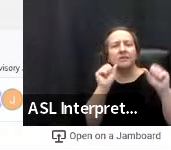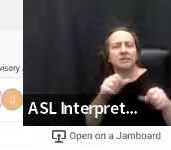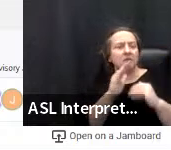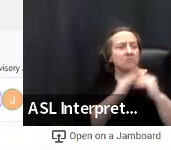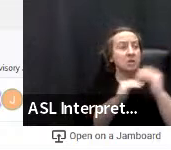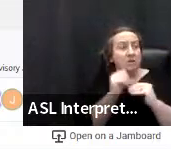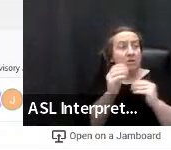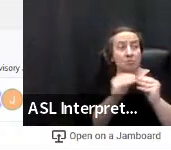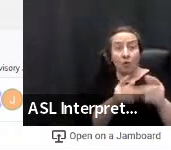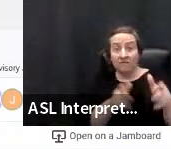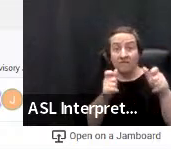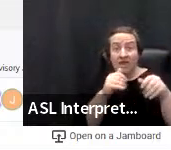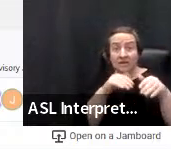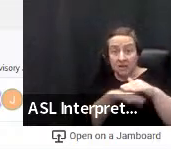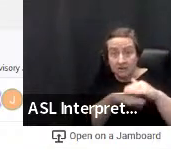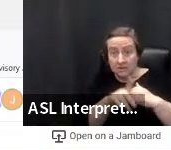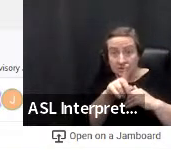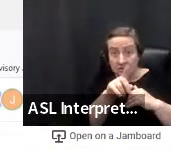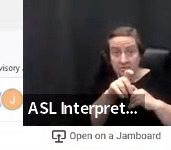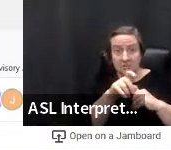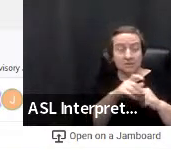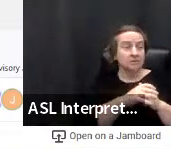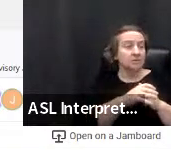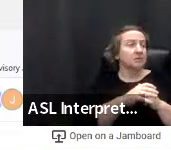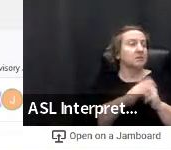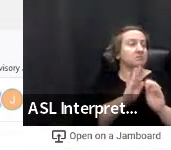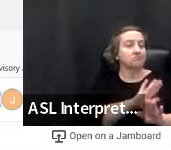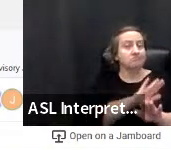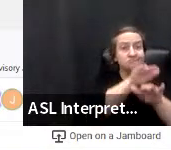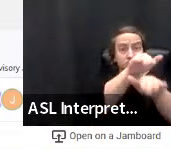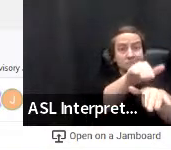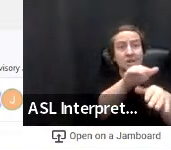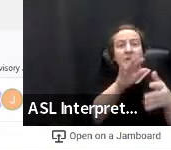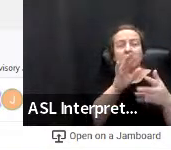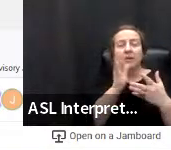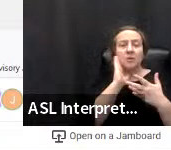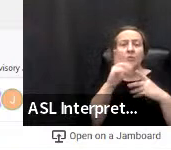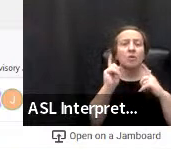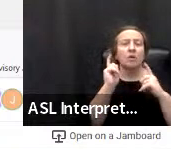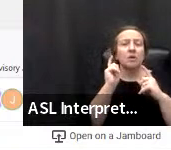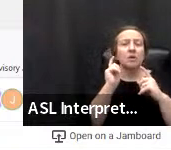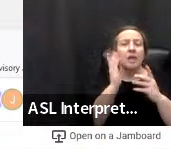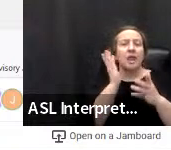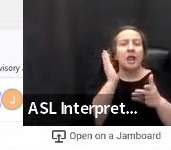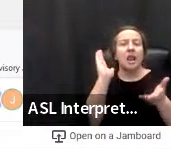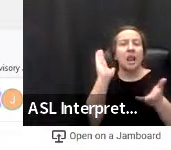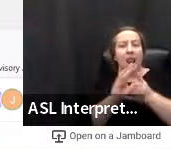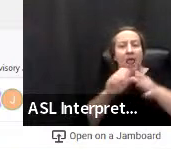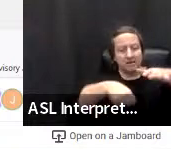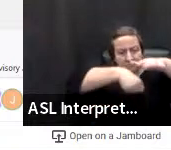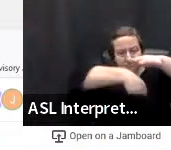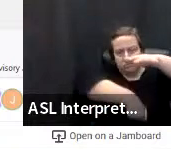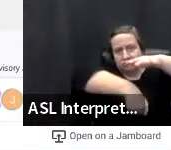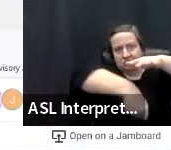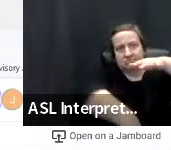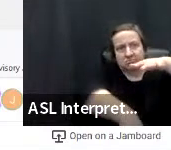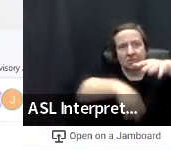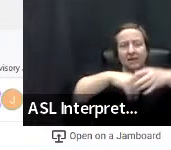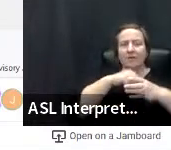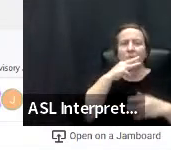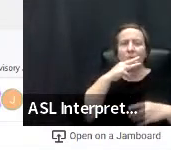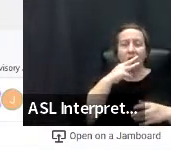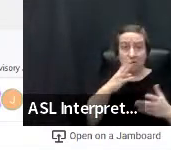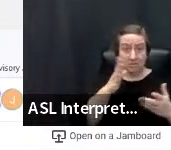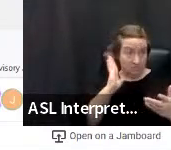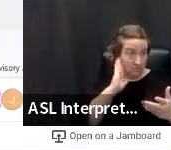quicker access? Stacked option obviously would put fewer piers in the water, so how would that affect both